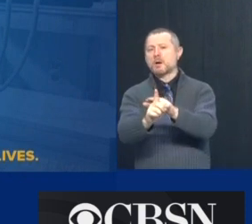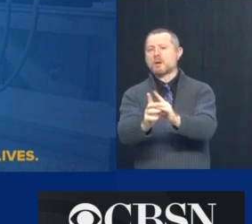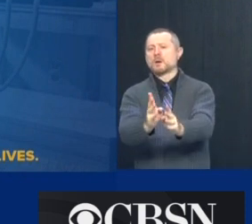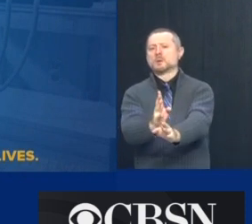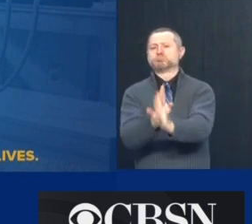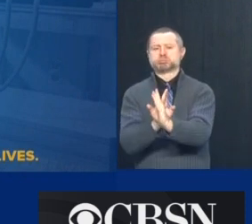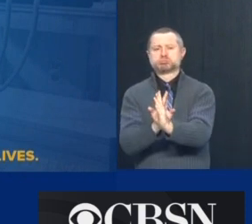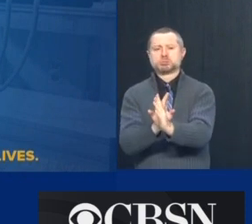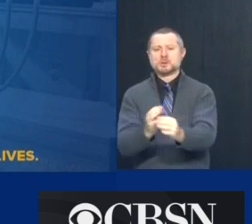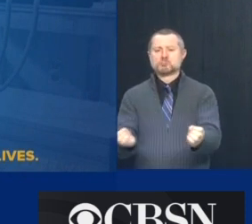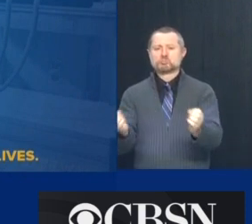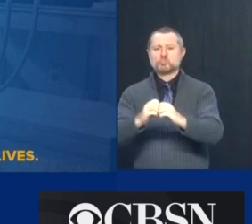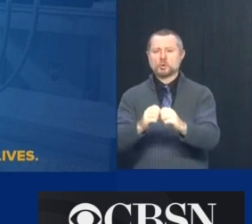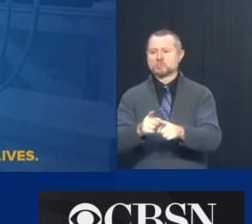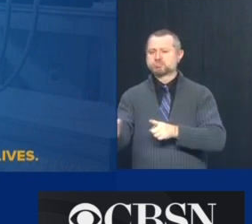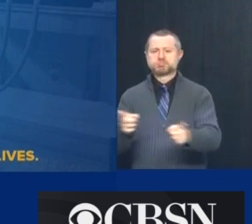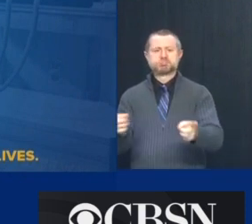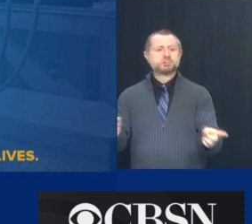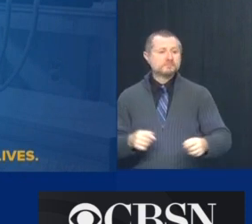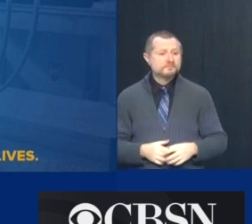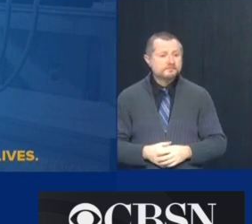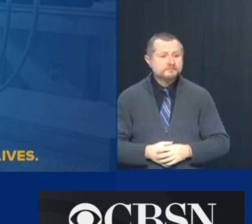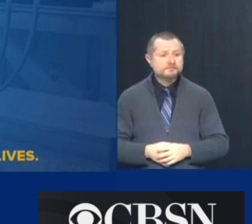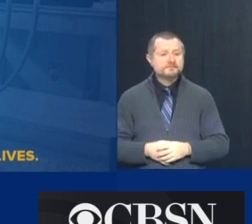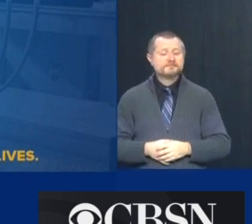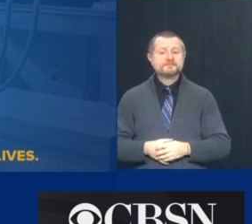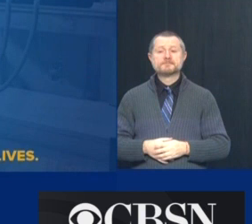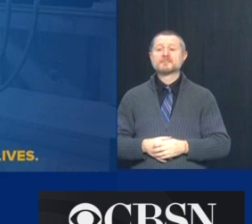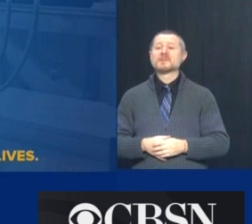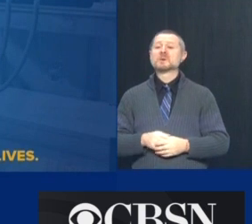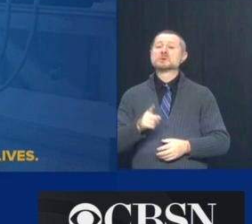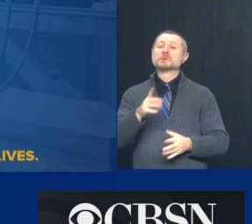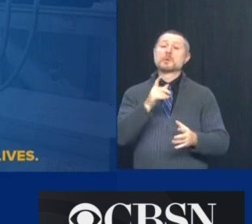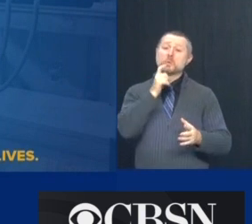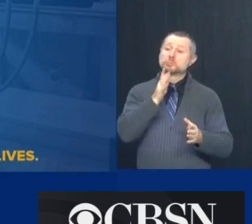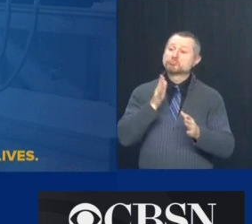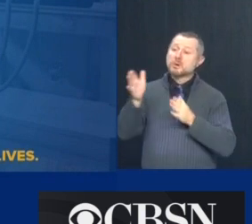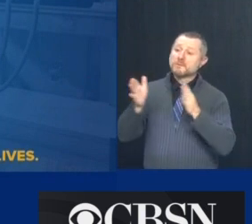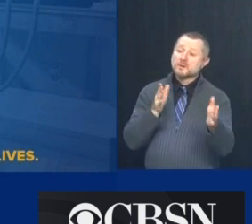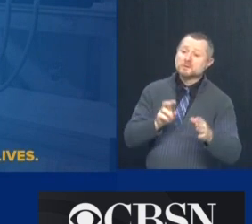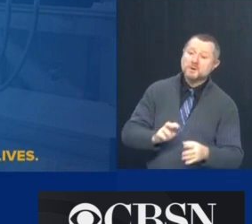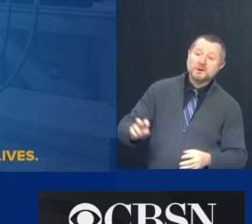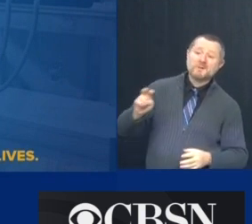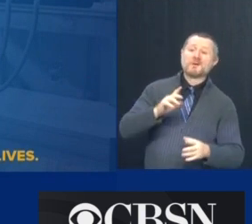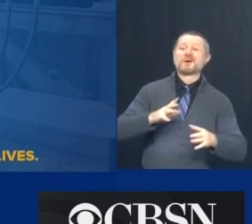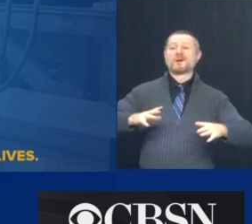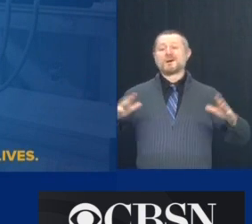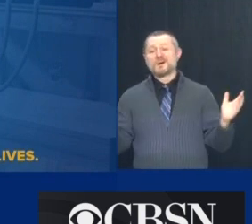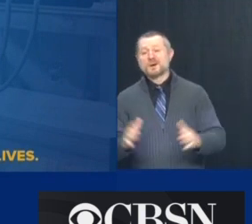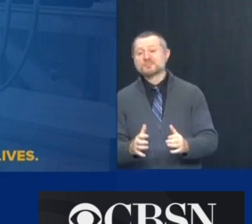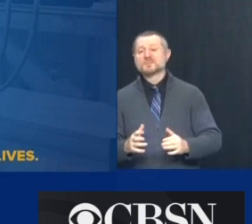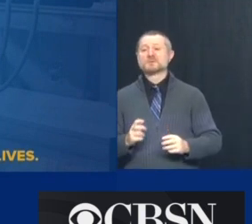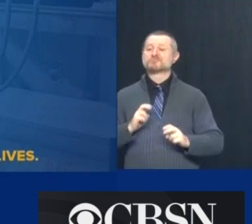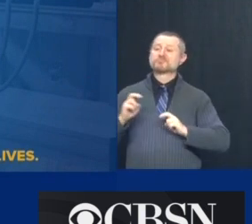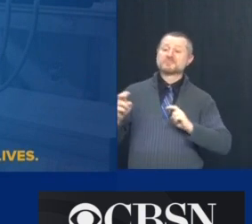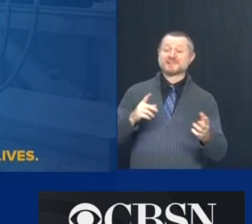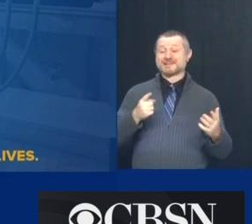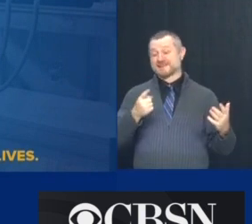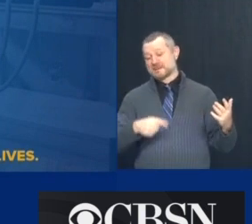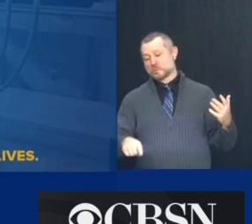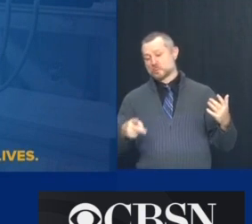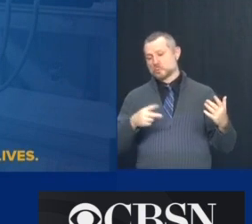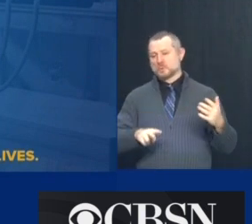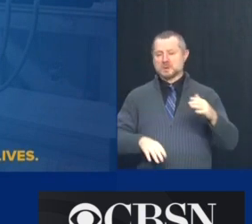during Thanksgiving or during Thanksgiving travel. So there'll be a week to 10-day